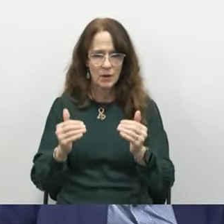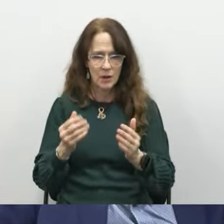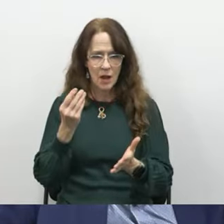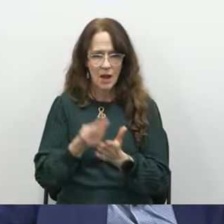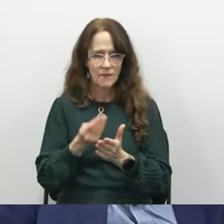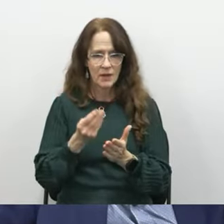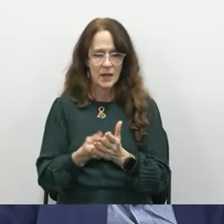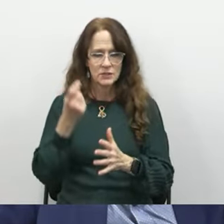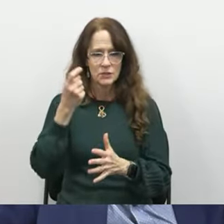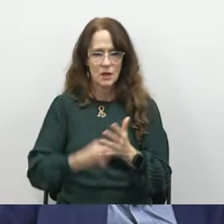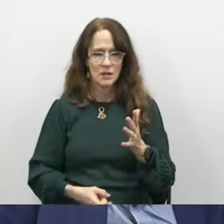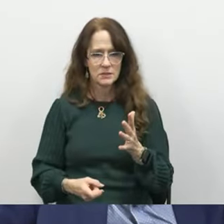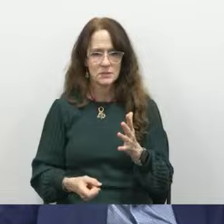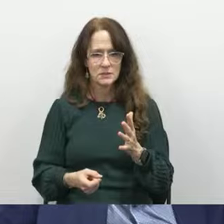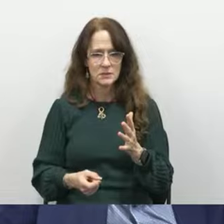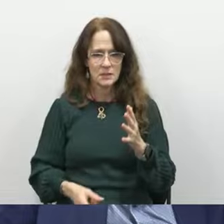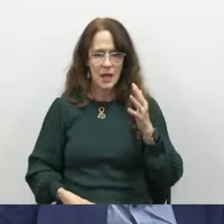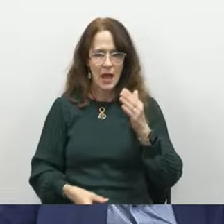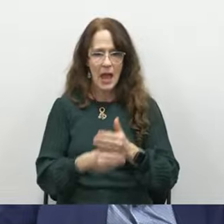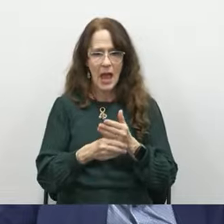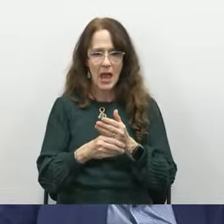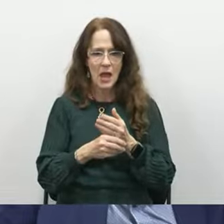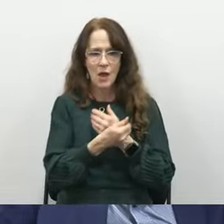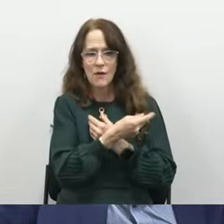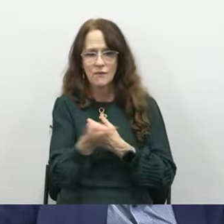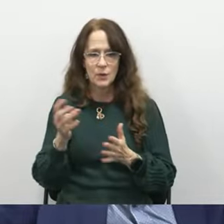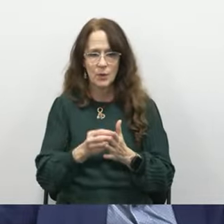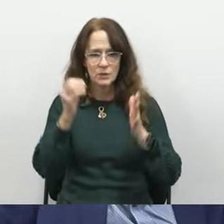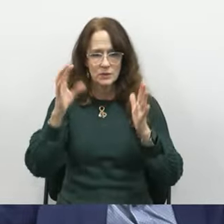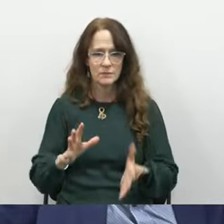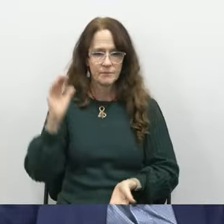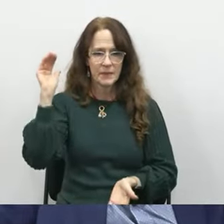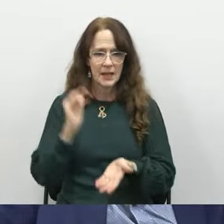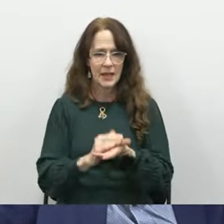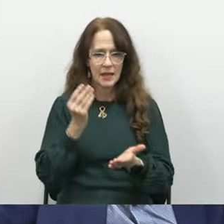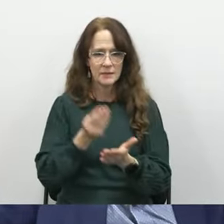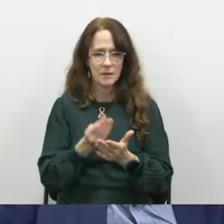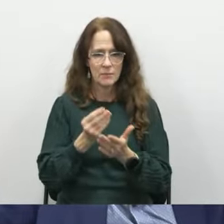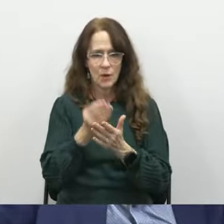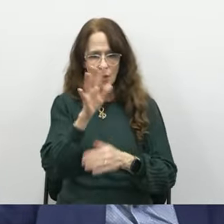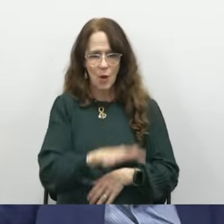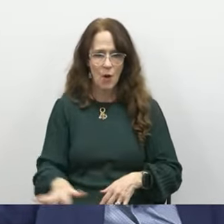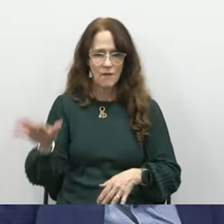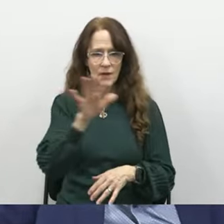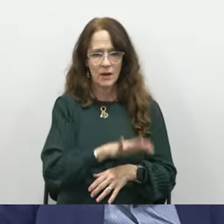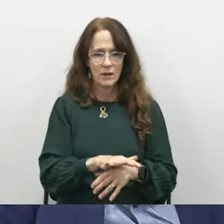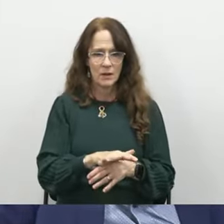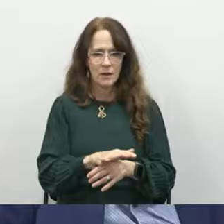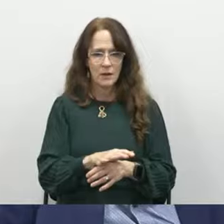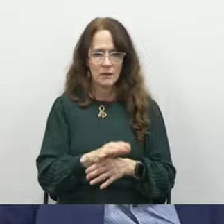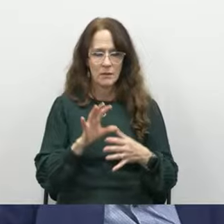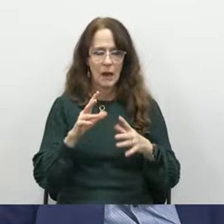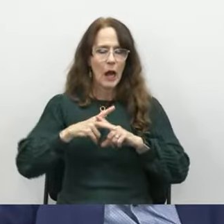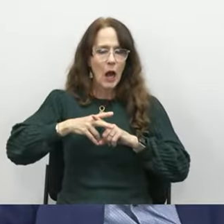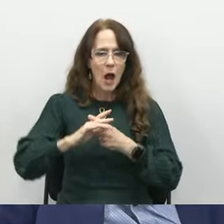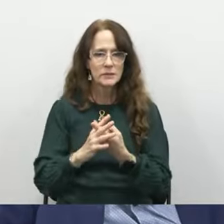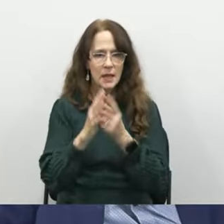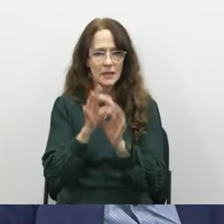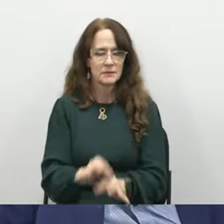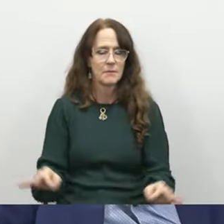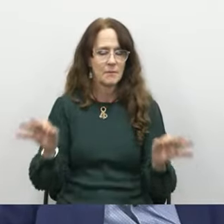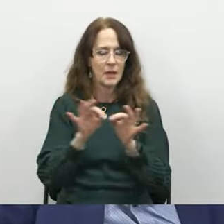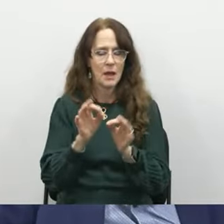financial cost, added while there were fewer students and less funding overall. Context matters. In